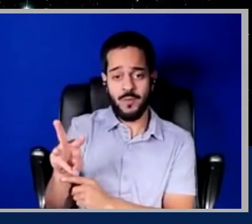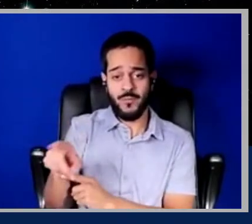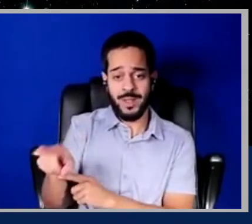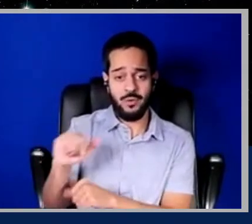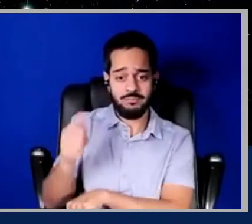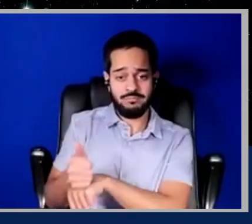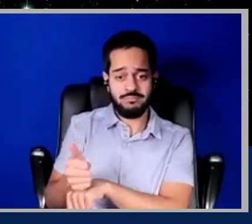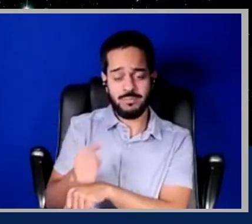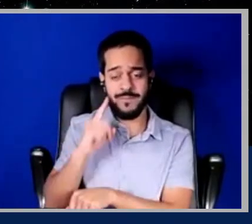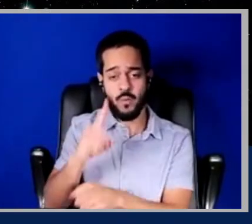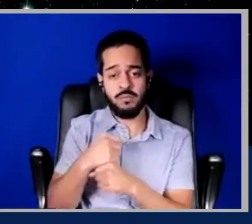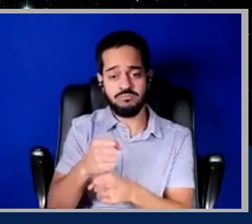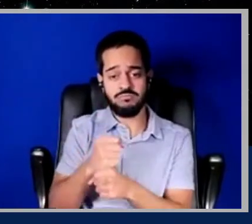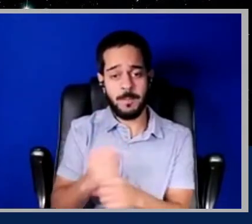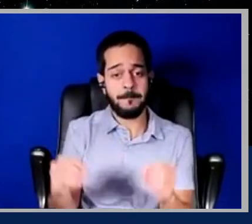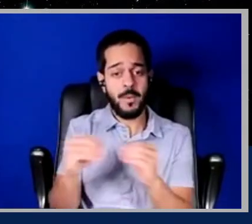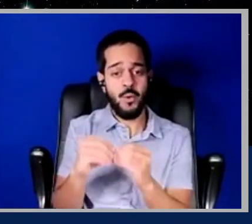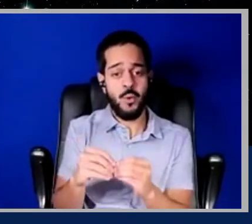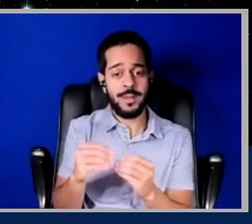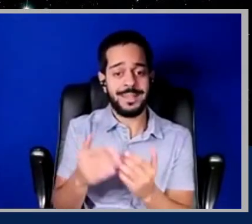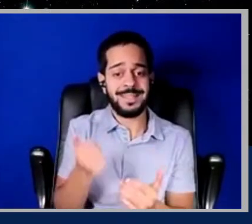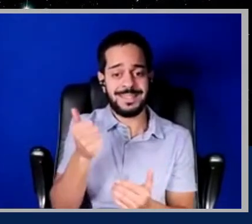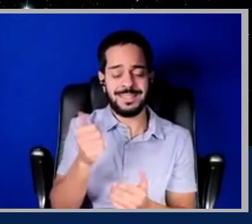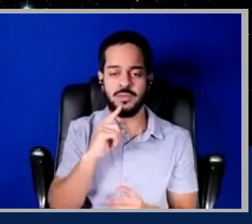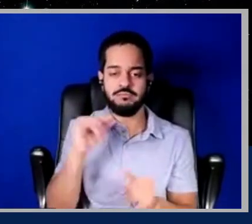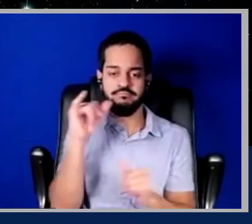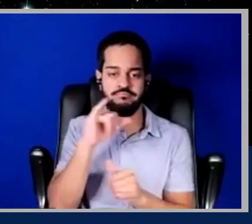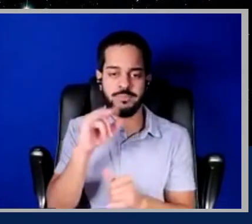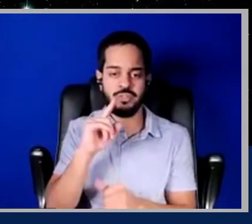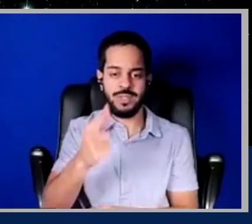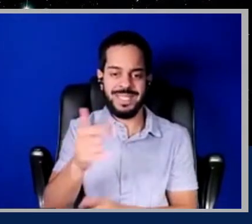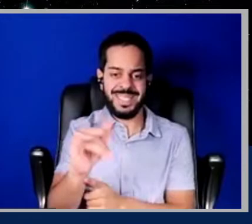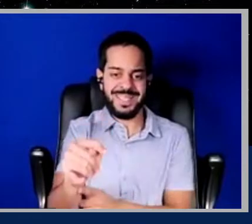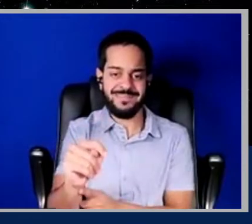those more easily has been an absolute gift. I'm such a fan.